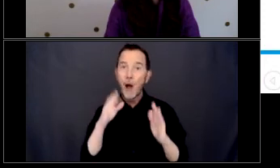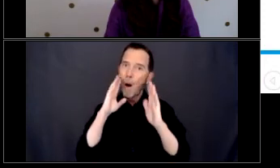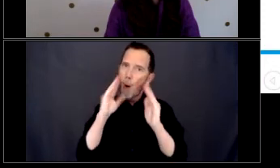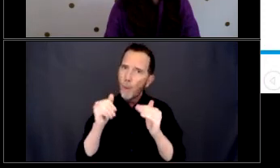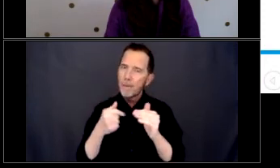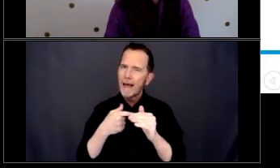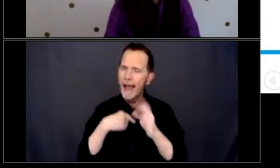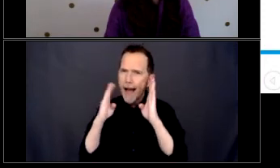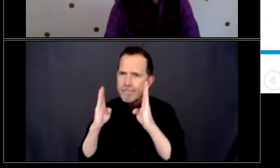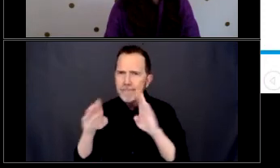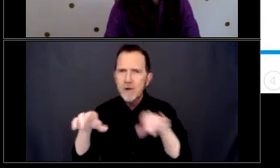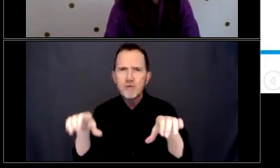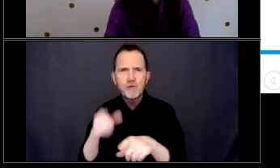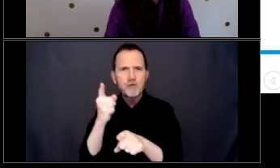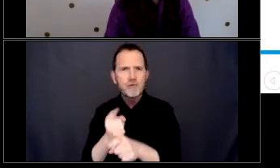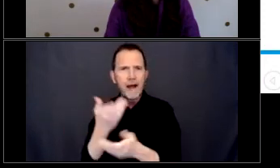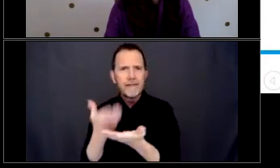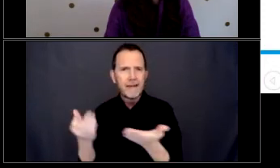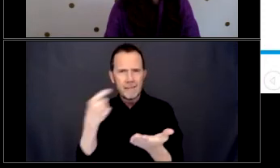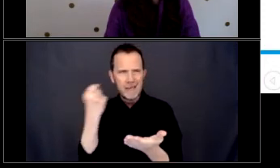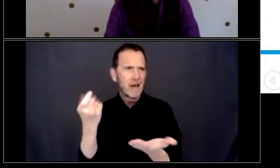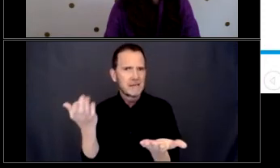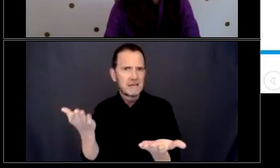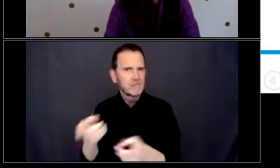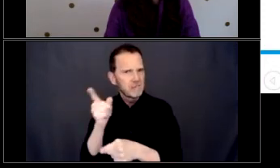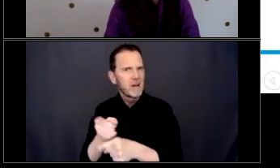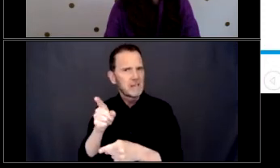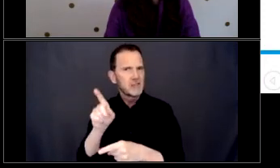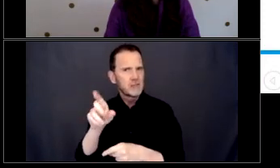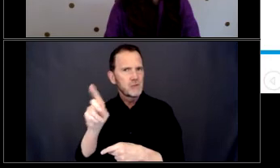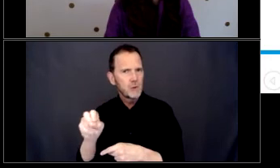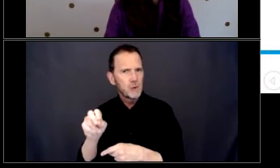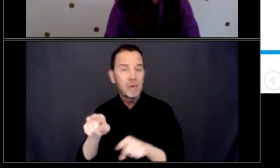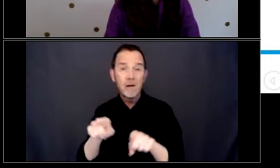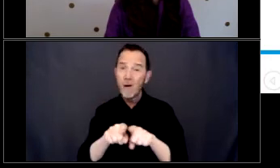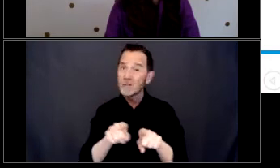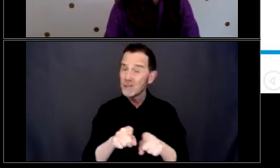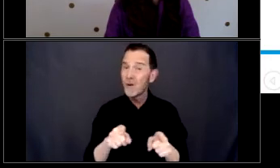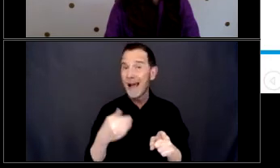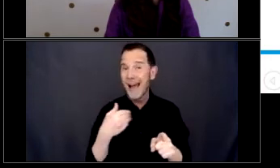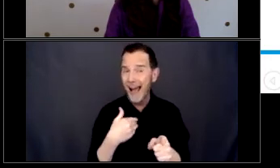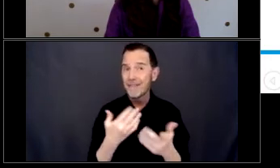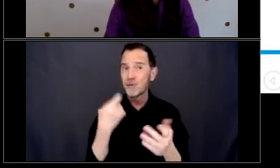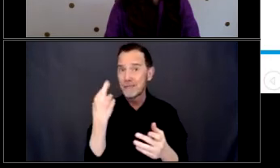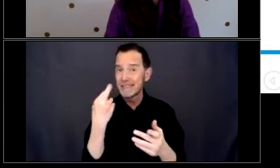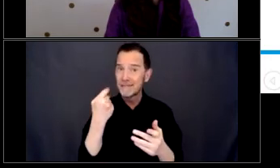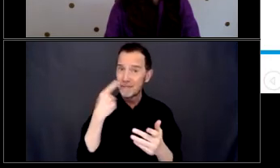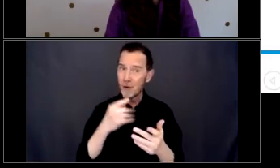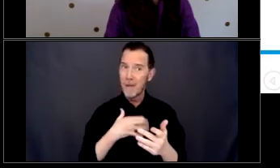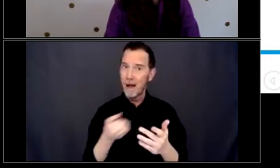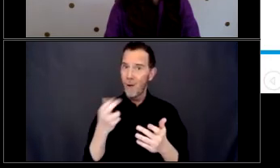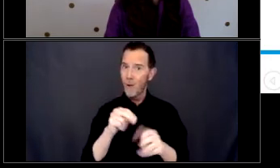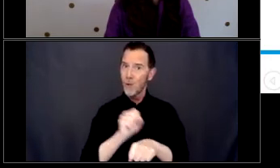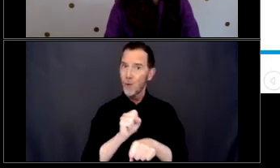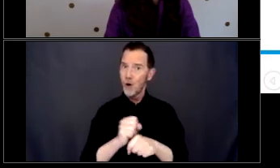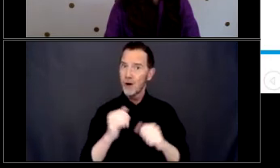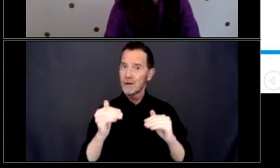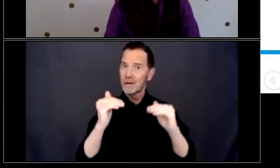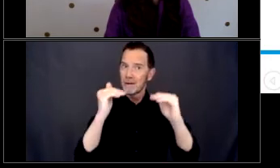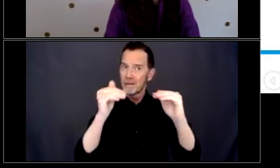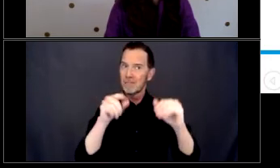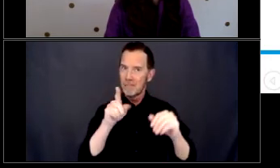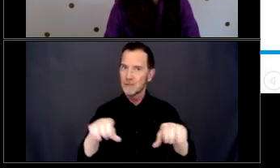the internal part. The external part, one of the things we're so proud of is we participate with Disabilities, Disability